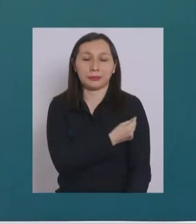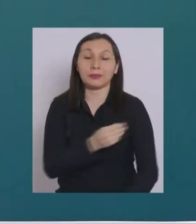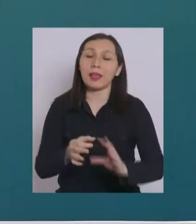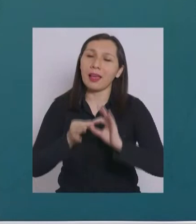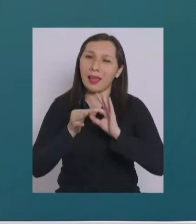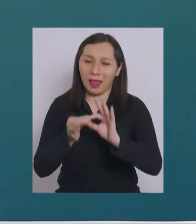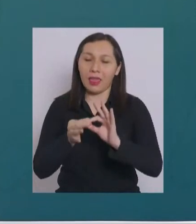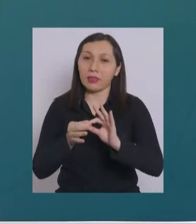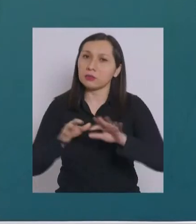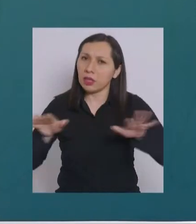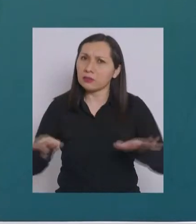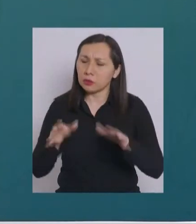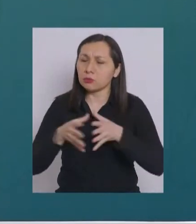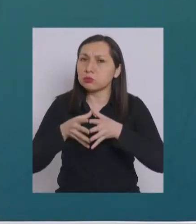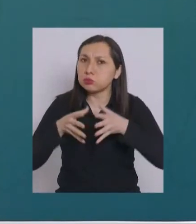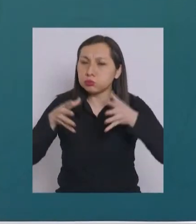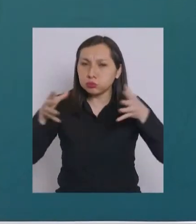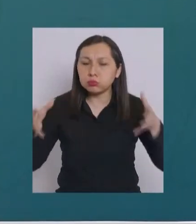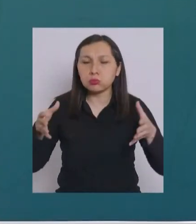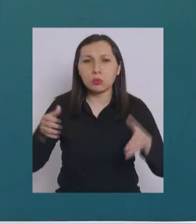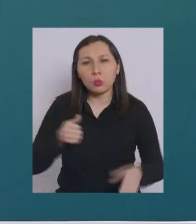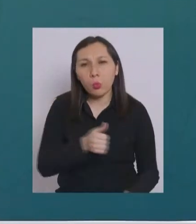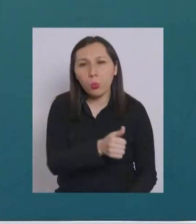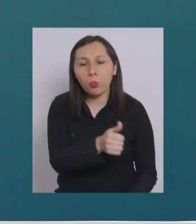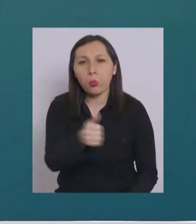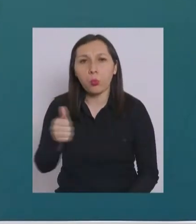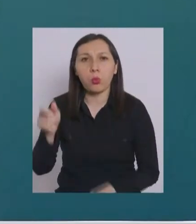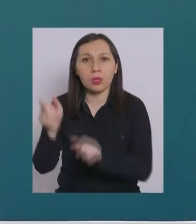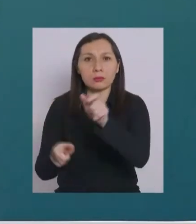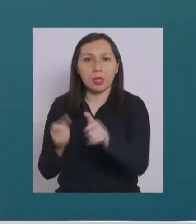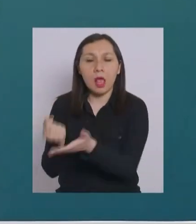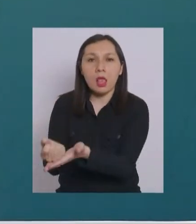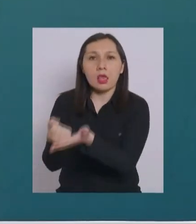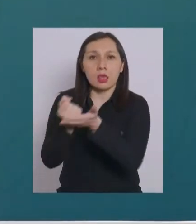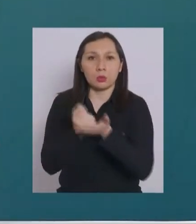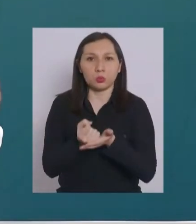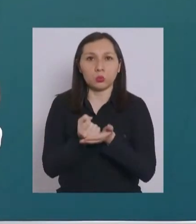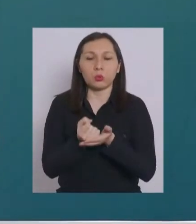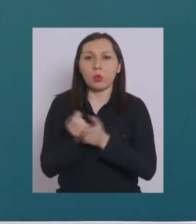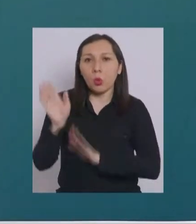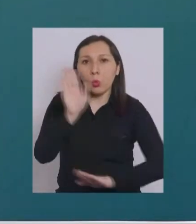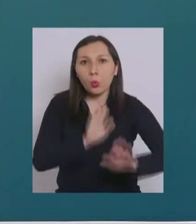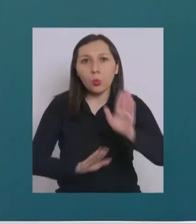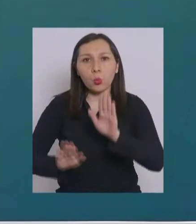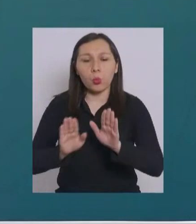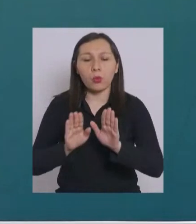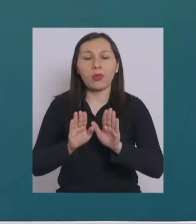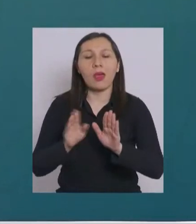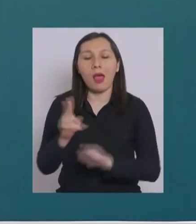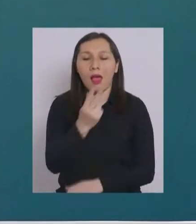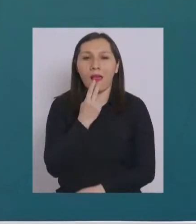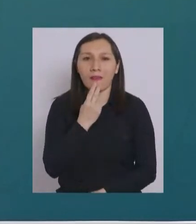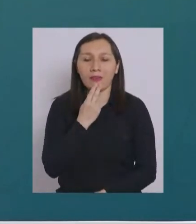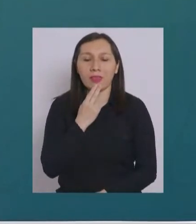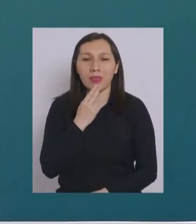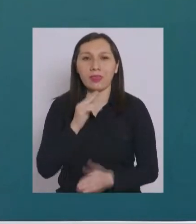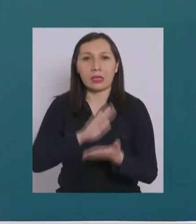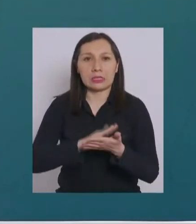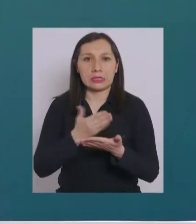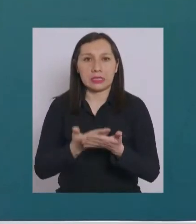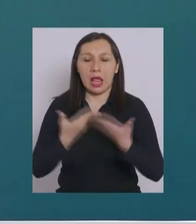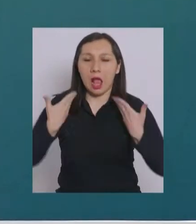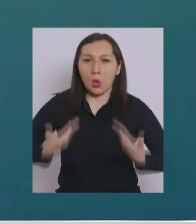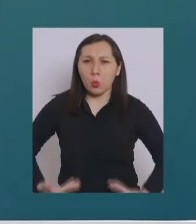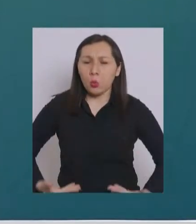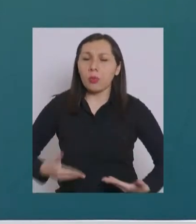fellow countrymen. I am grateful because it's been a titanic effort, so I thank everyone who has contributed to thus protect